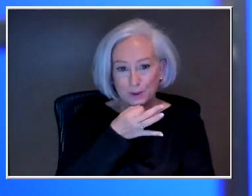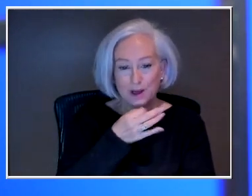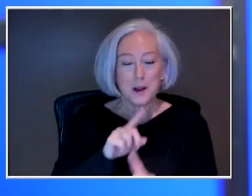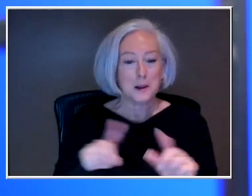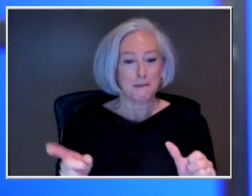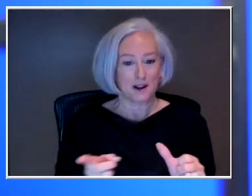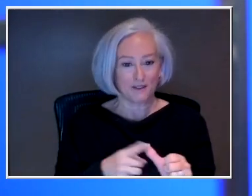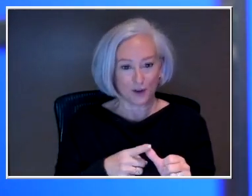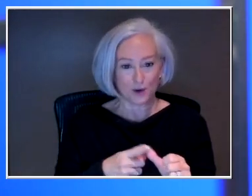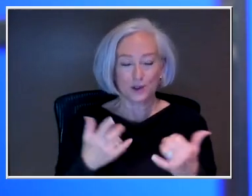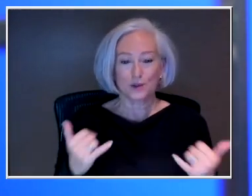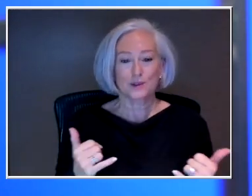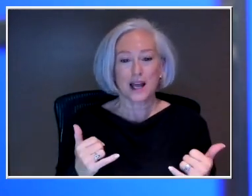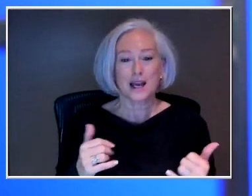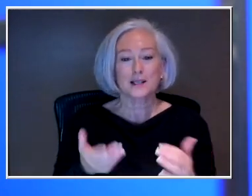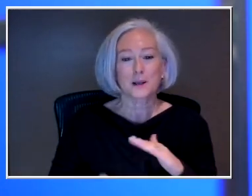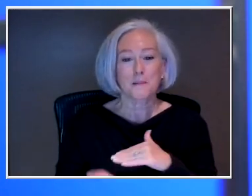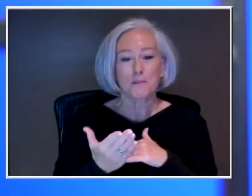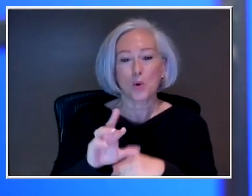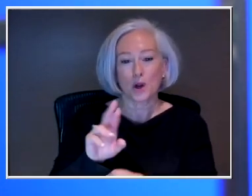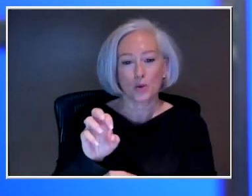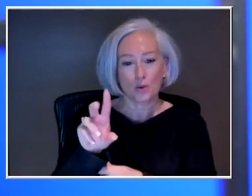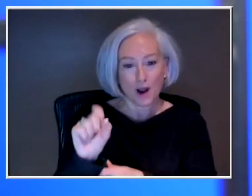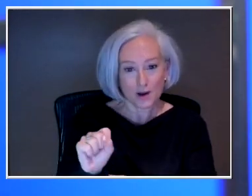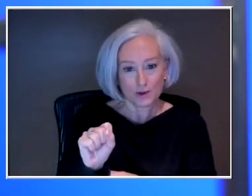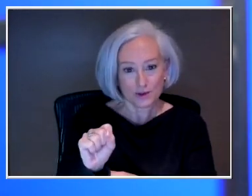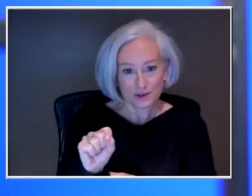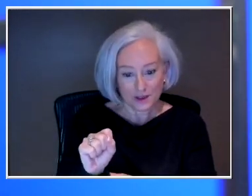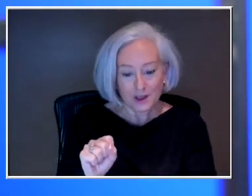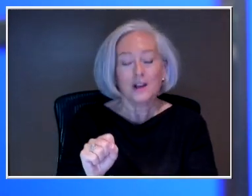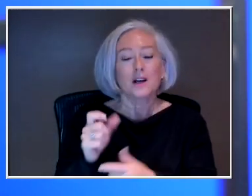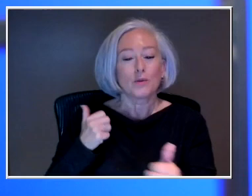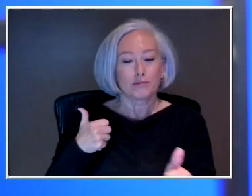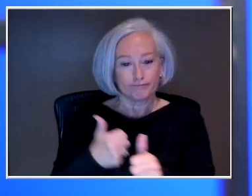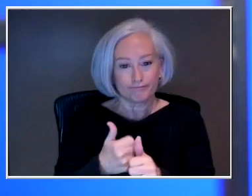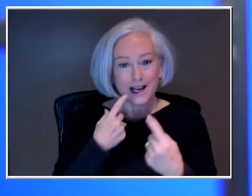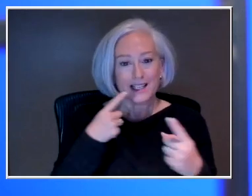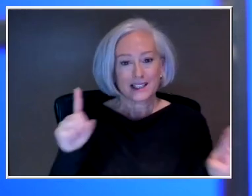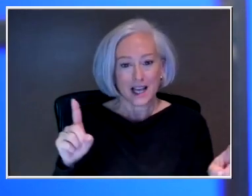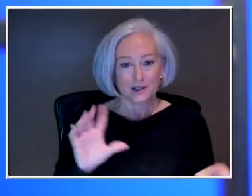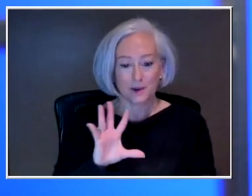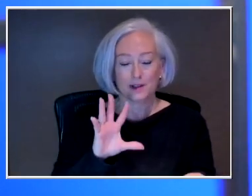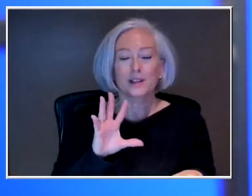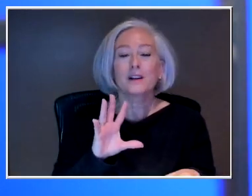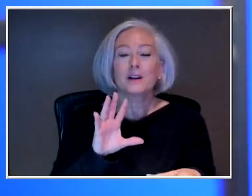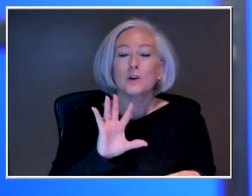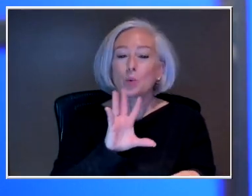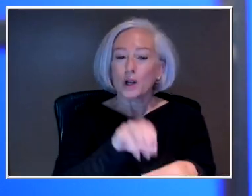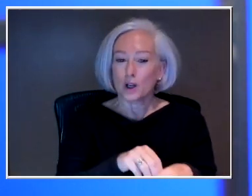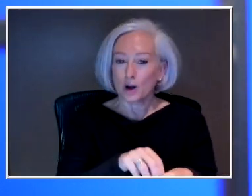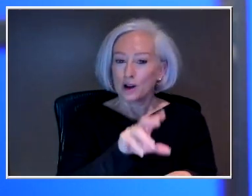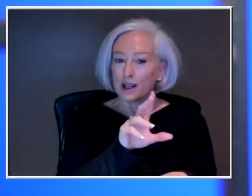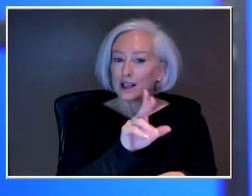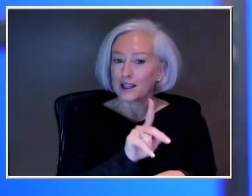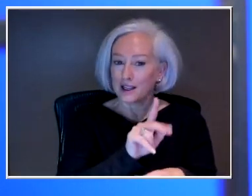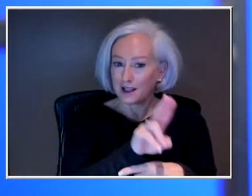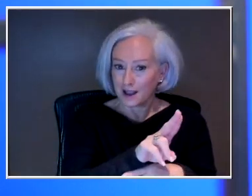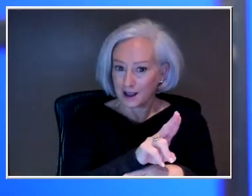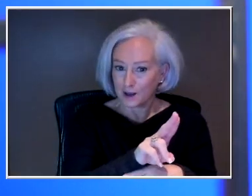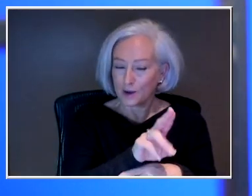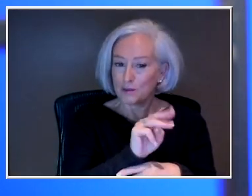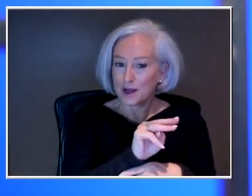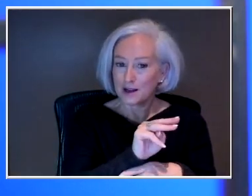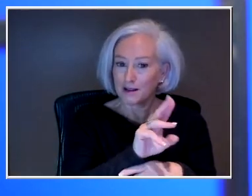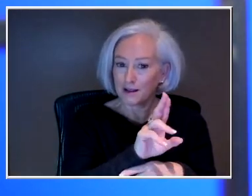follow up on an announcement made late yesterday involving the University of Kansas Health System and Liberty Hospital. The Liberty Hospital Board